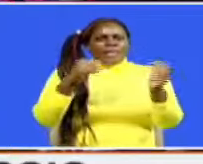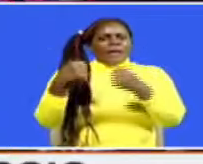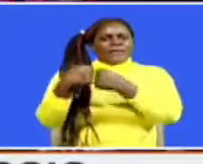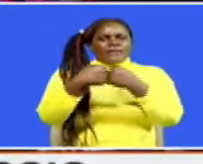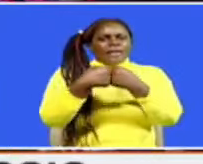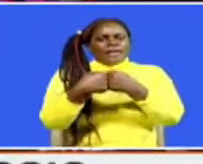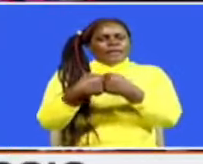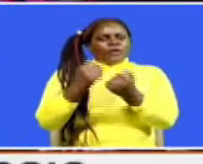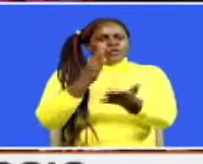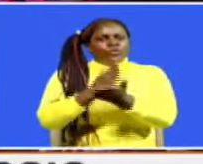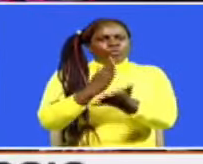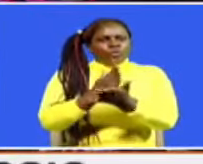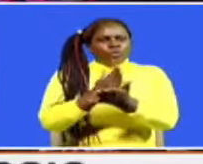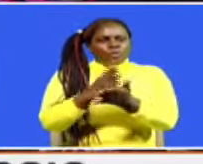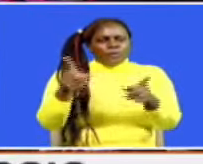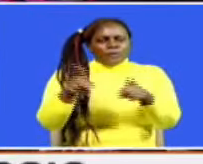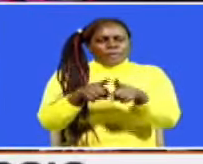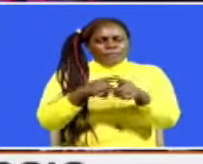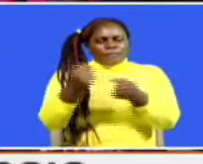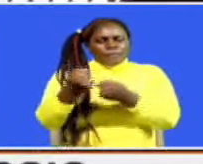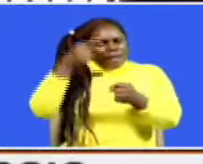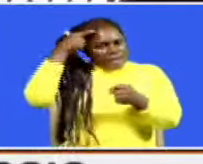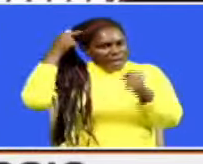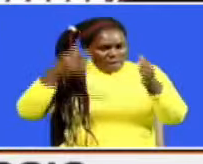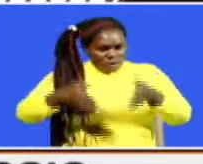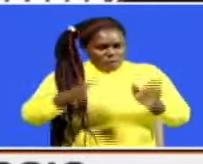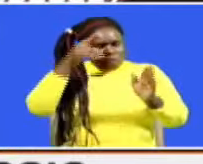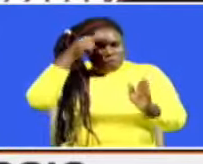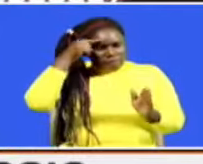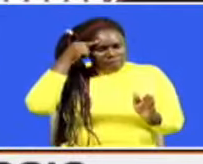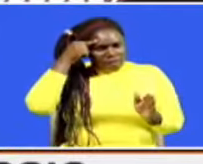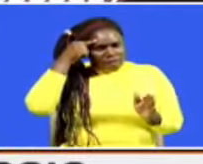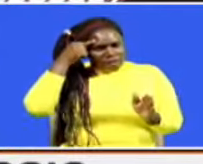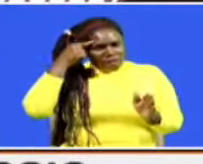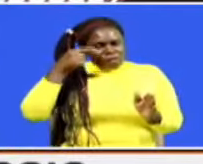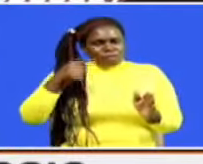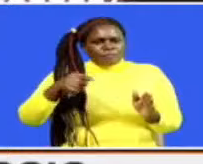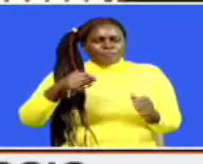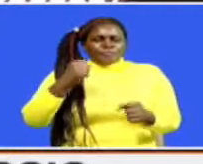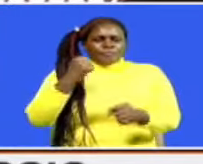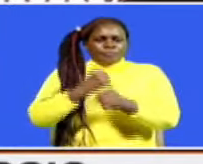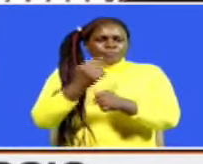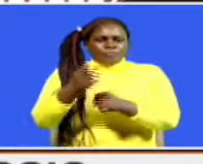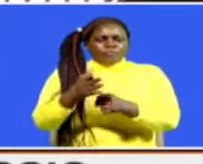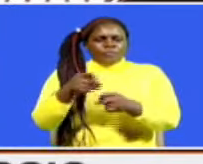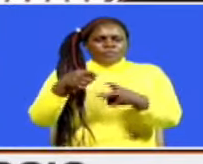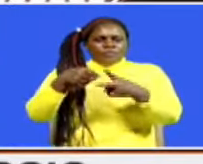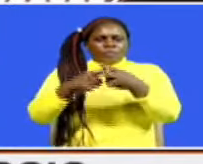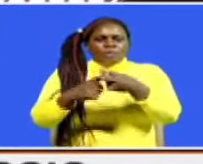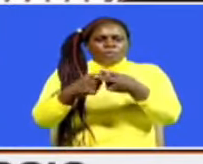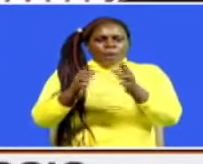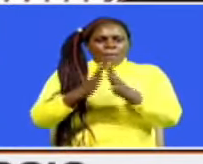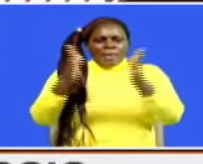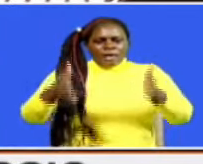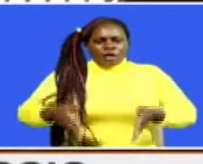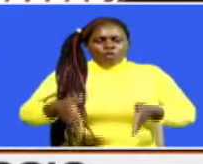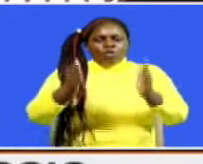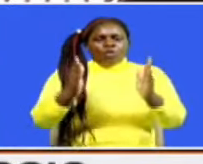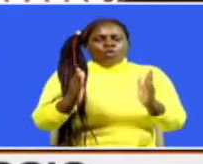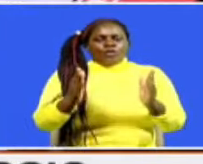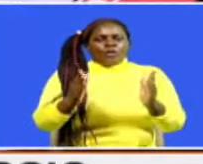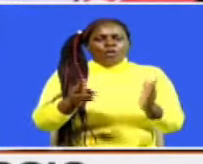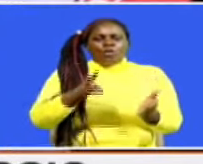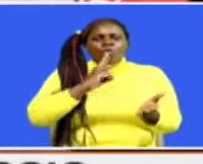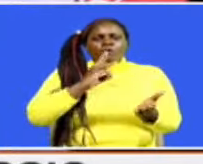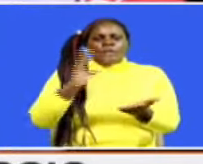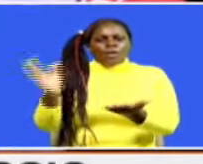challenge, even just to drive around on the tarmac roads. But I think they did quite a good job of fixing the main roads the other day when the main roads got washed